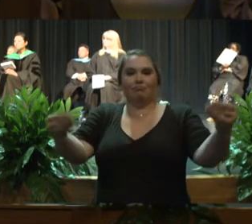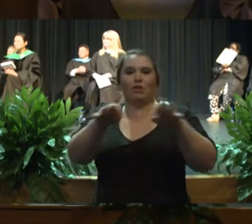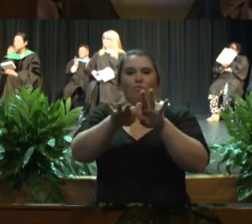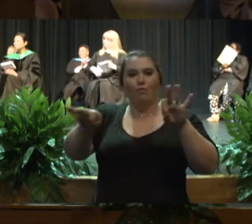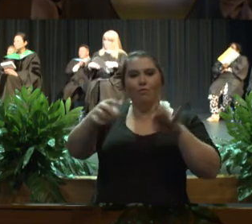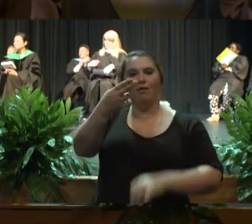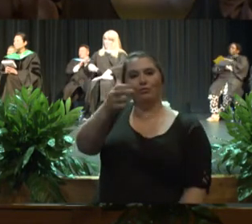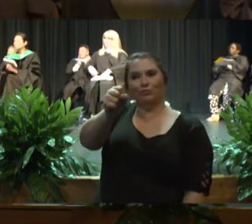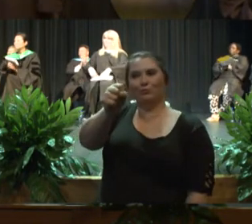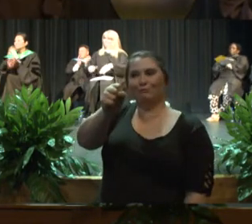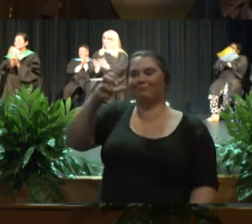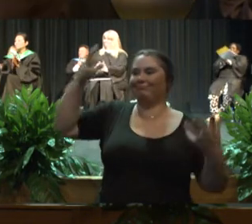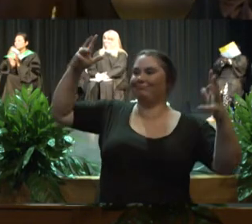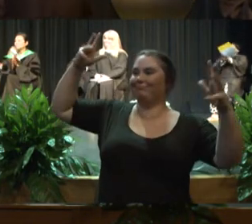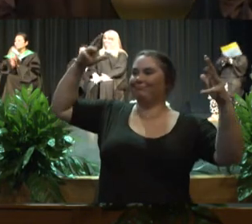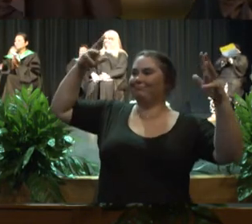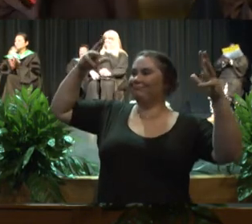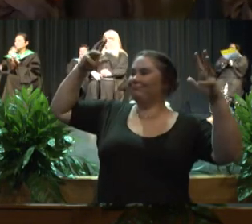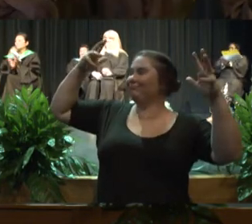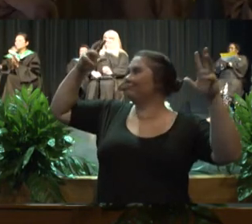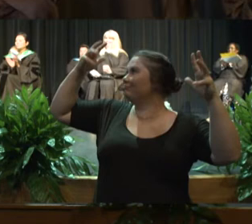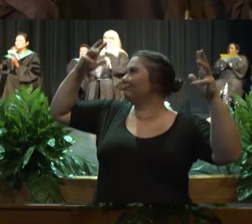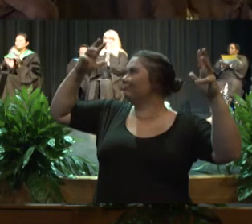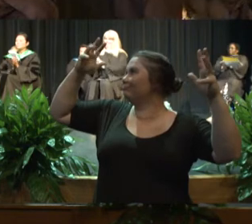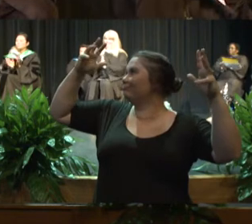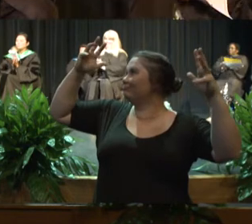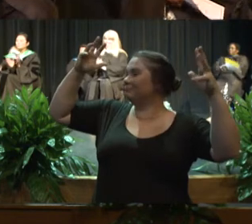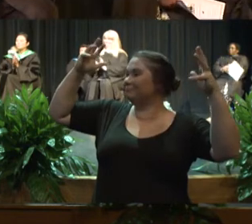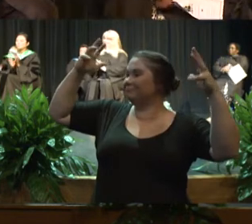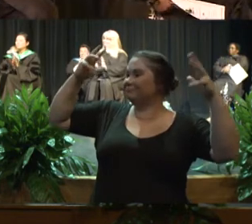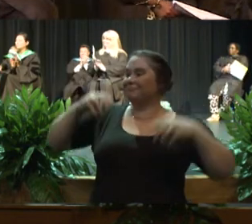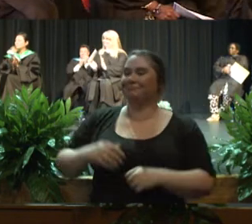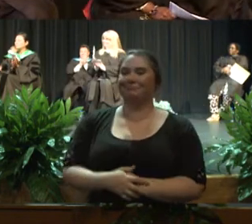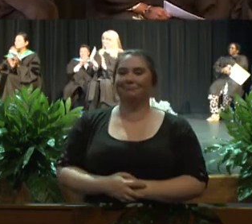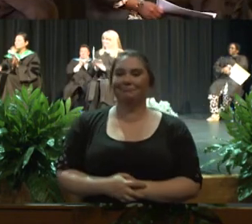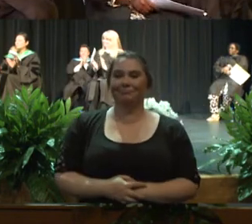diploma. Hey.